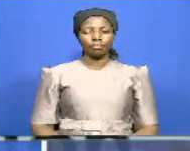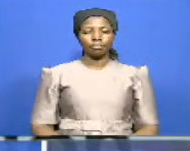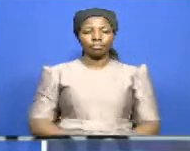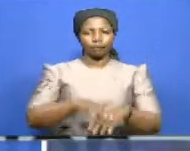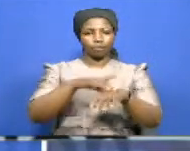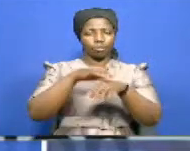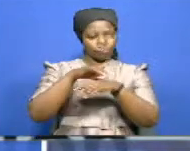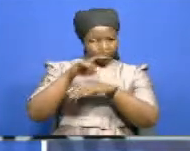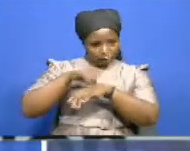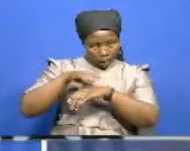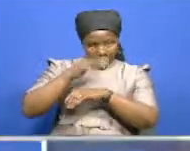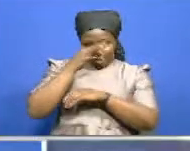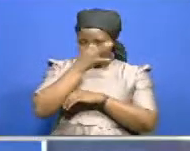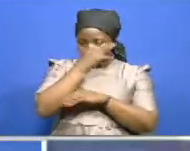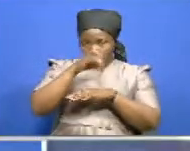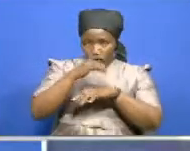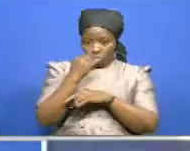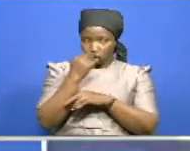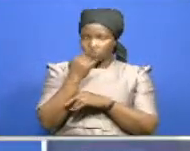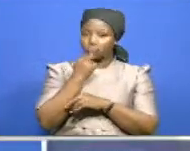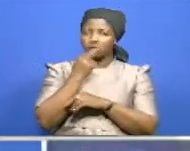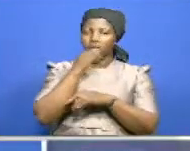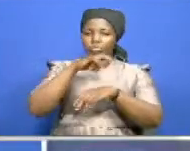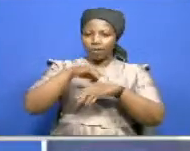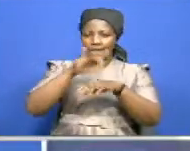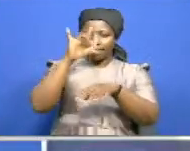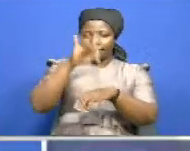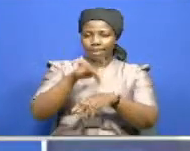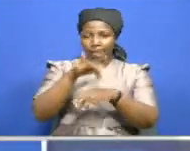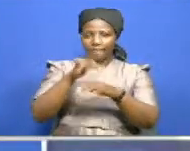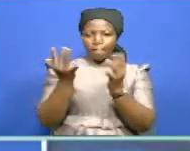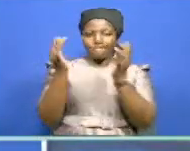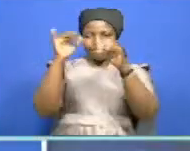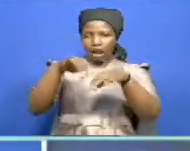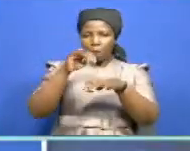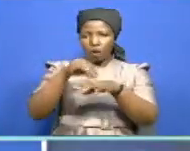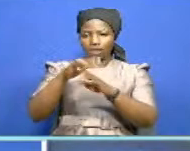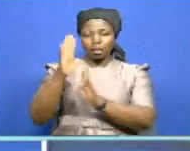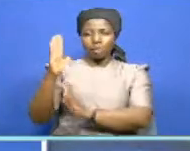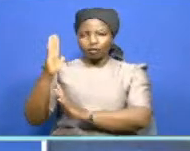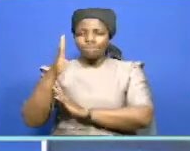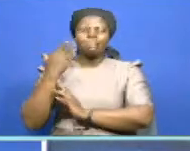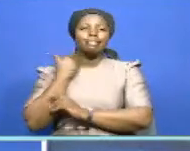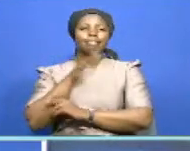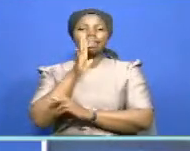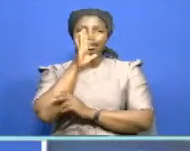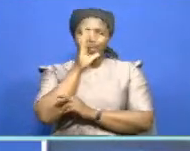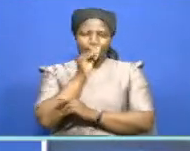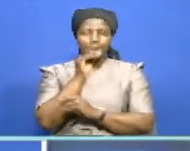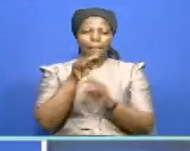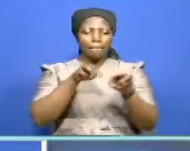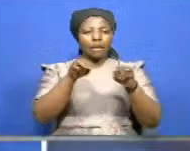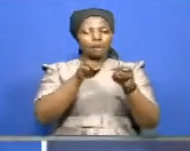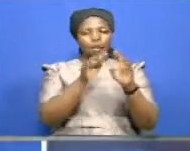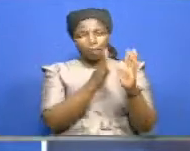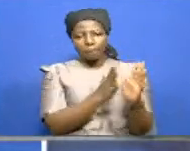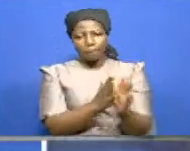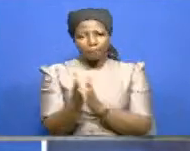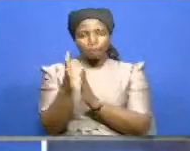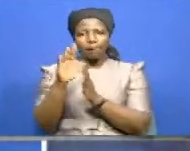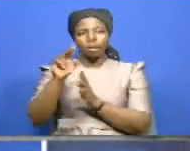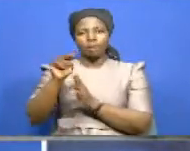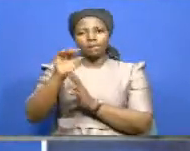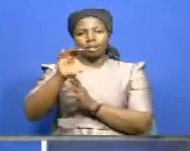Speaking in Nyeri on Tuesday during a sensitization forum on security and hate speech management organized by the National Cohesion and